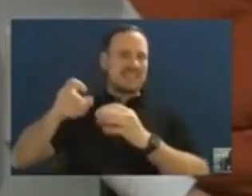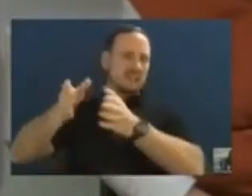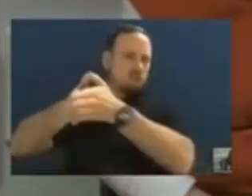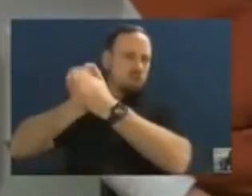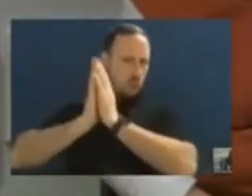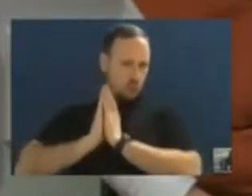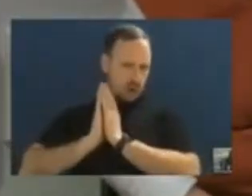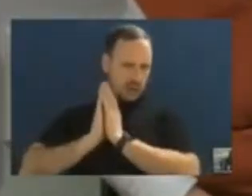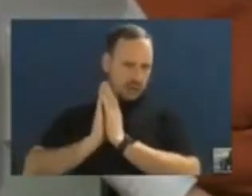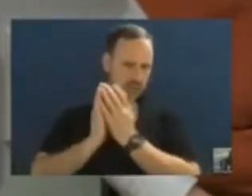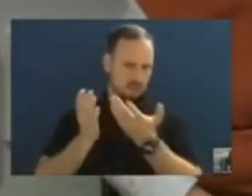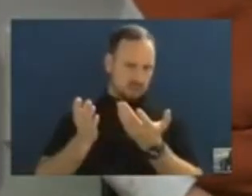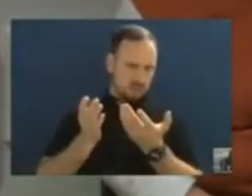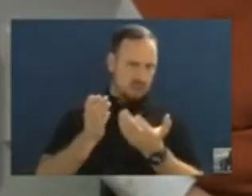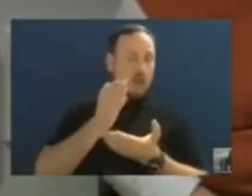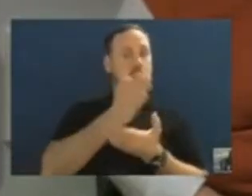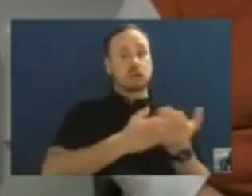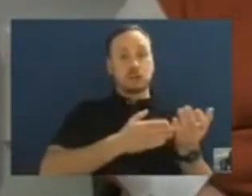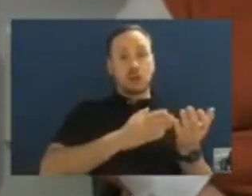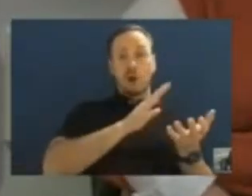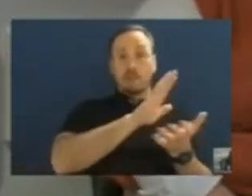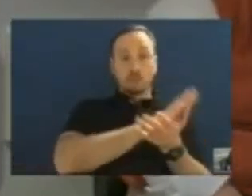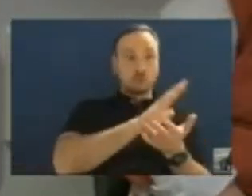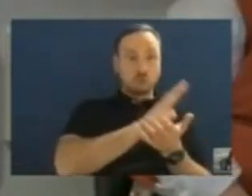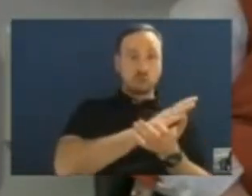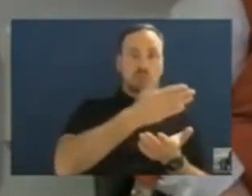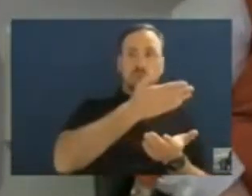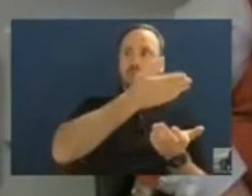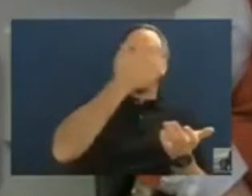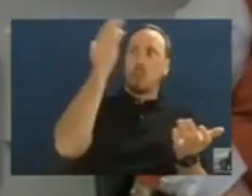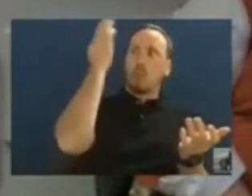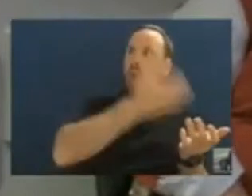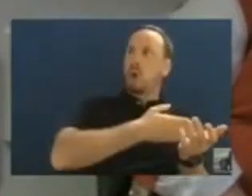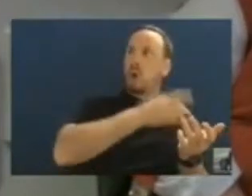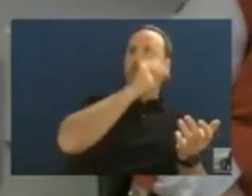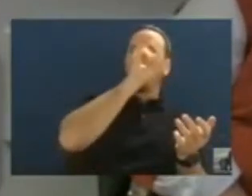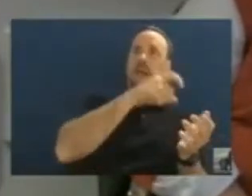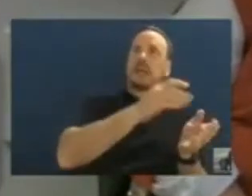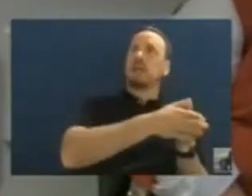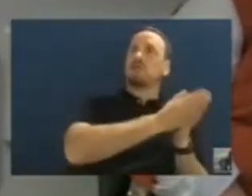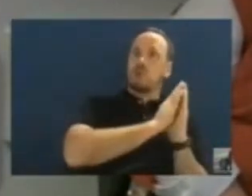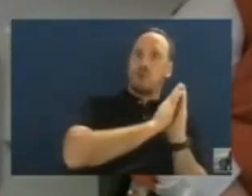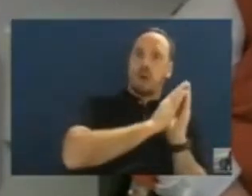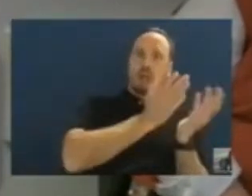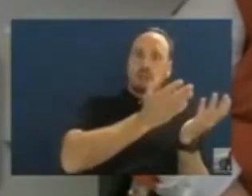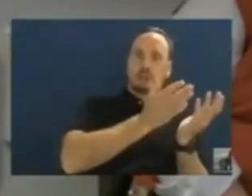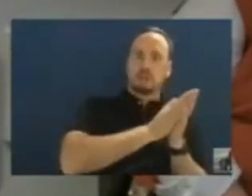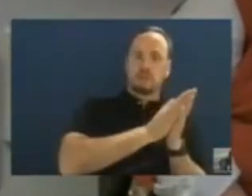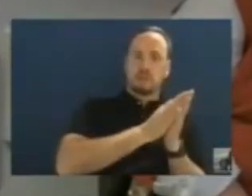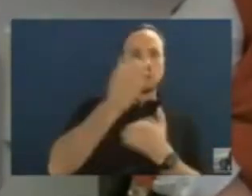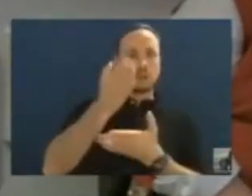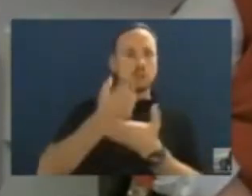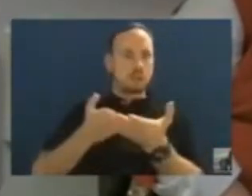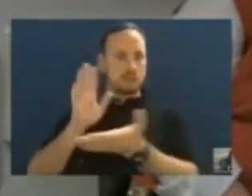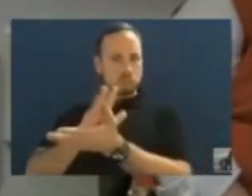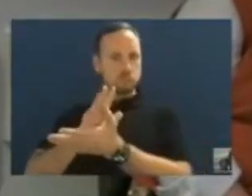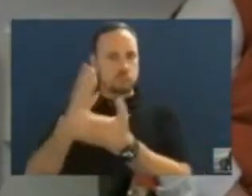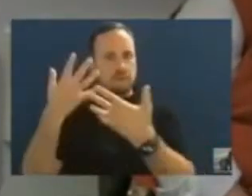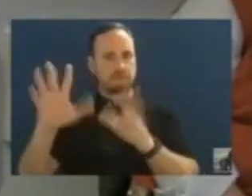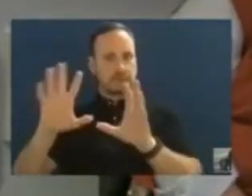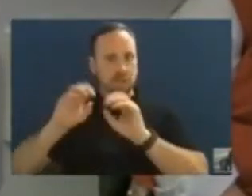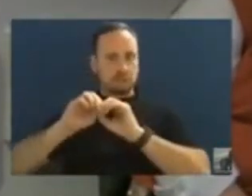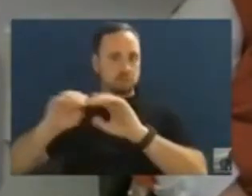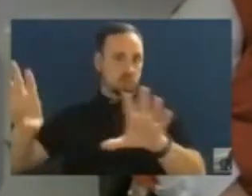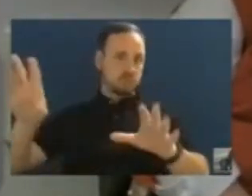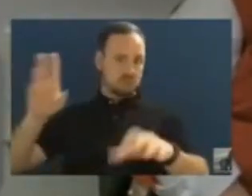know to request these materials. So, and I know some schools are already giving them out. I have heard from some principals who said they just